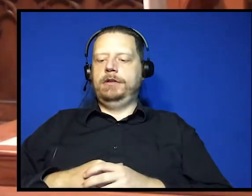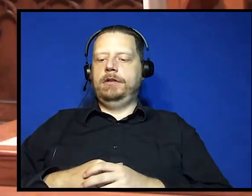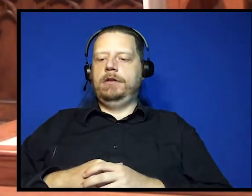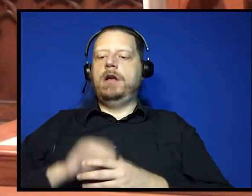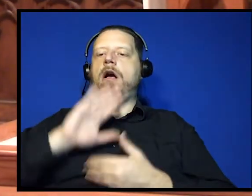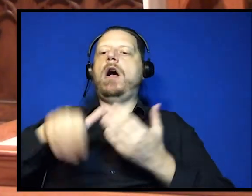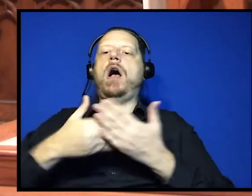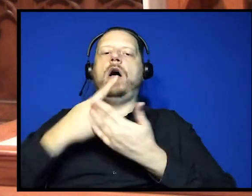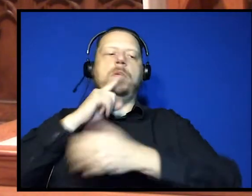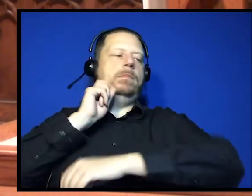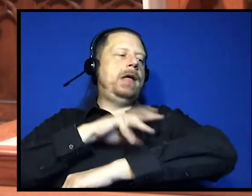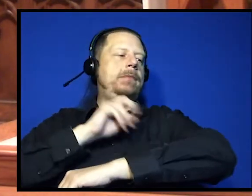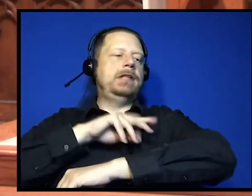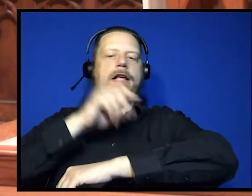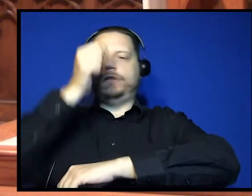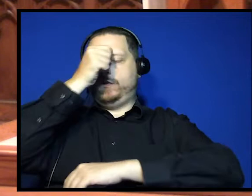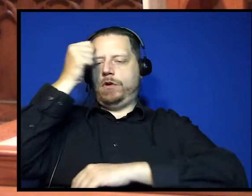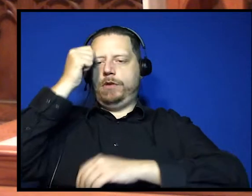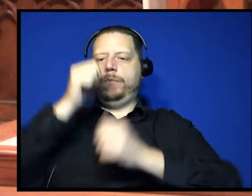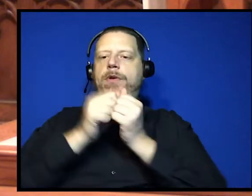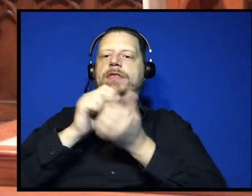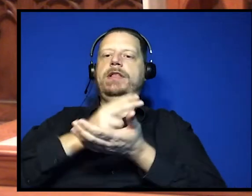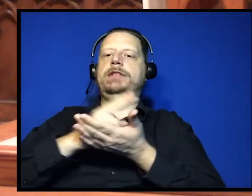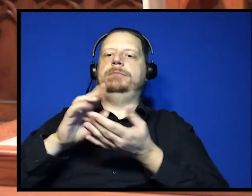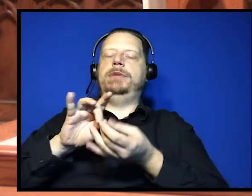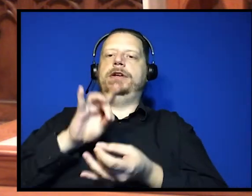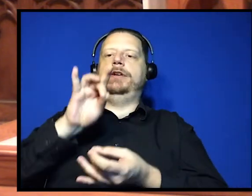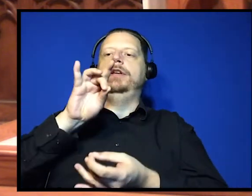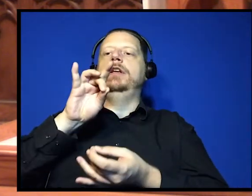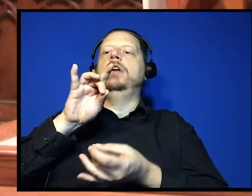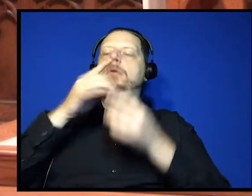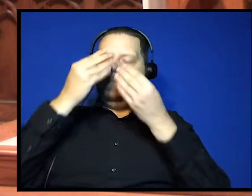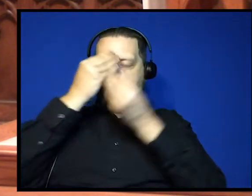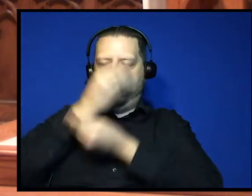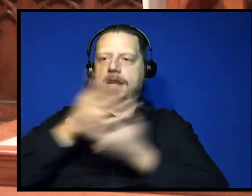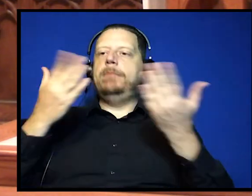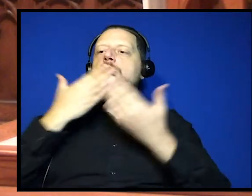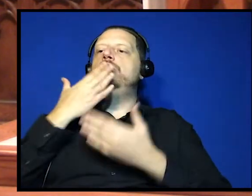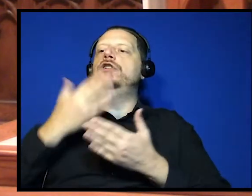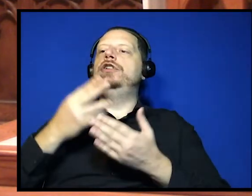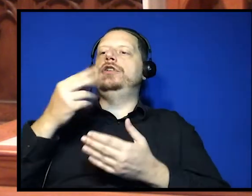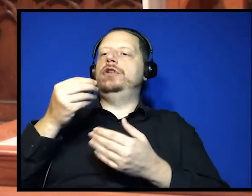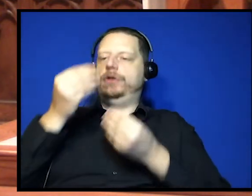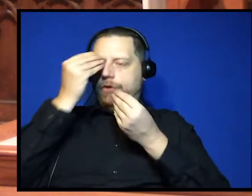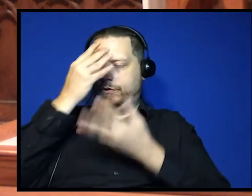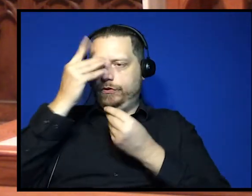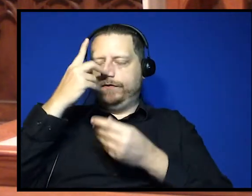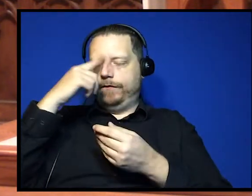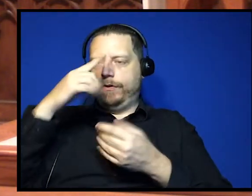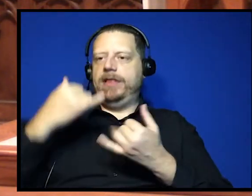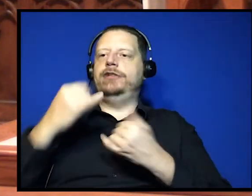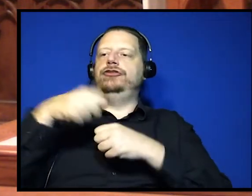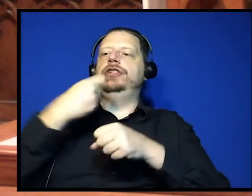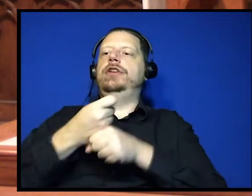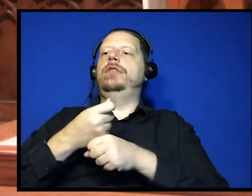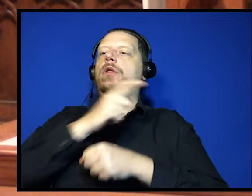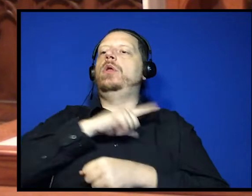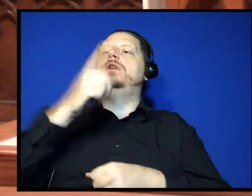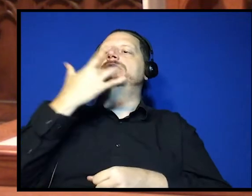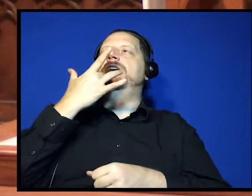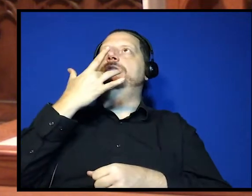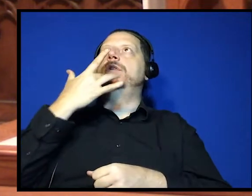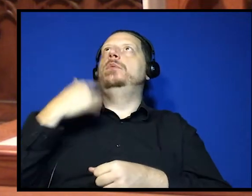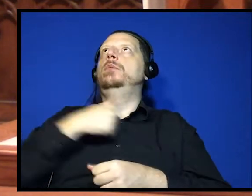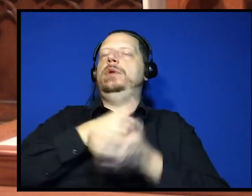all the baptized, anointed by the Spirit, may proclaim the good news of this year of the Lord's favor, we pray to